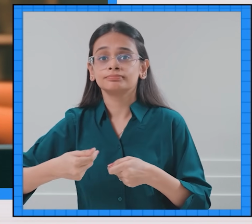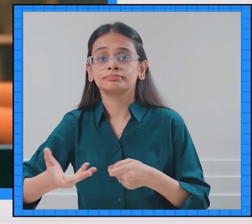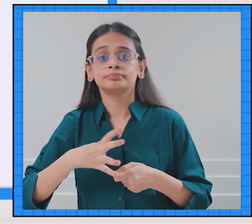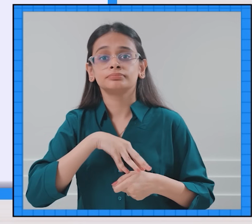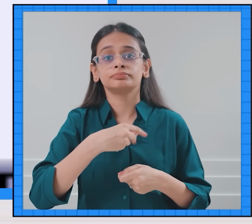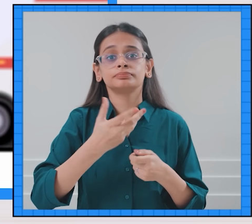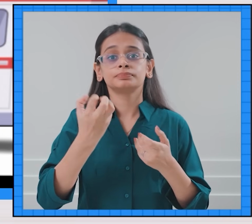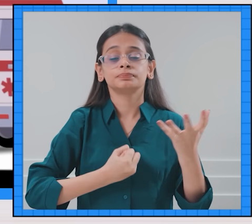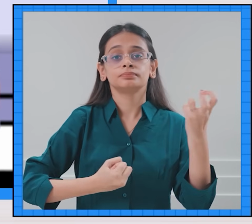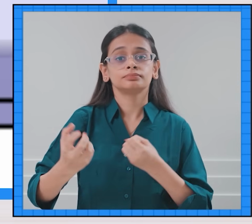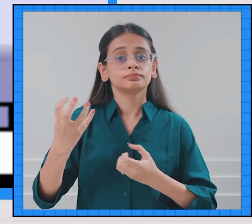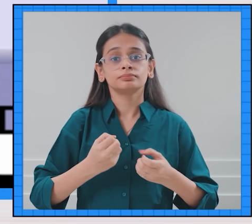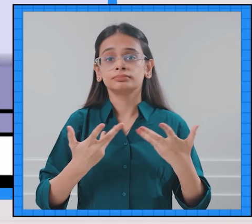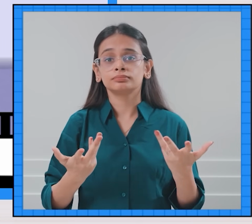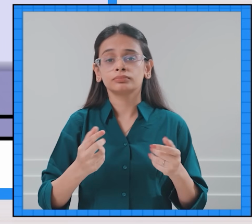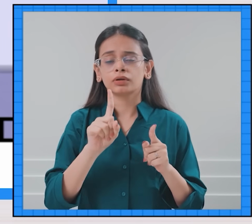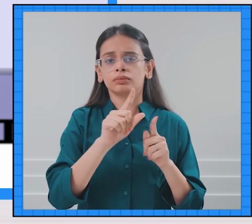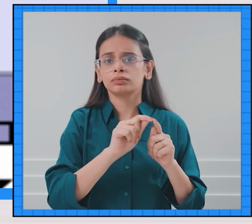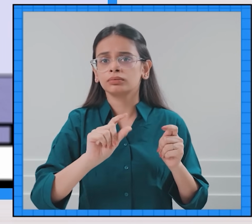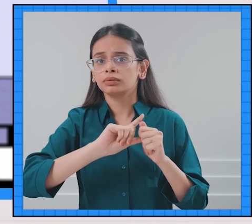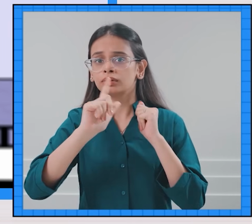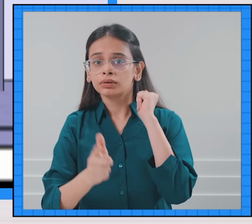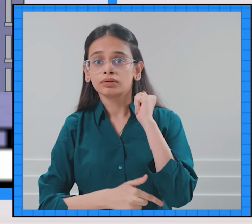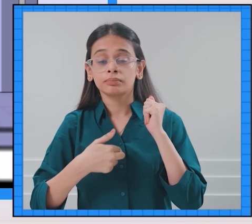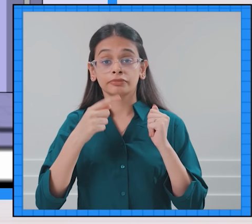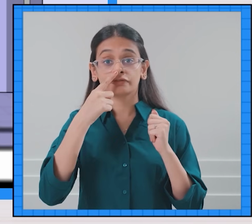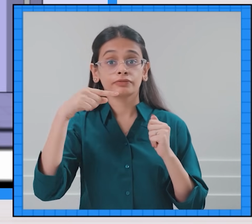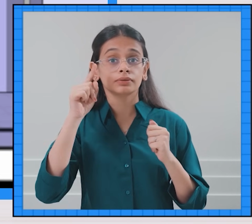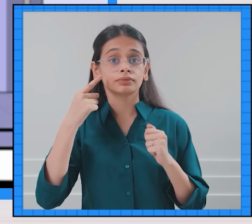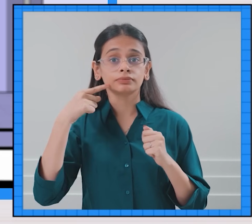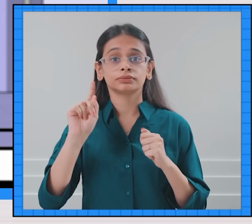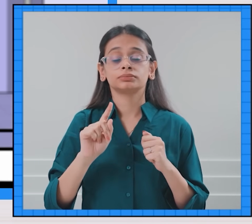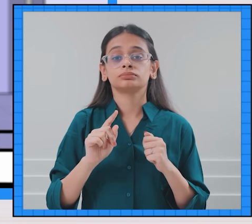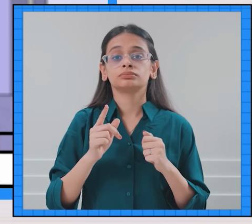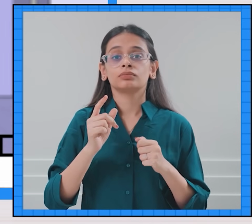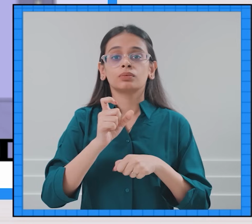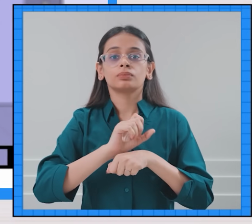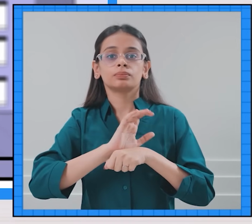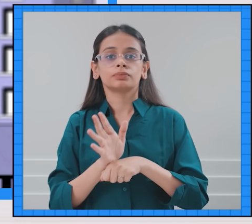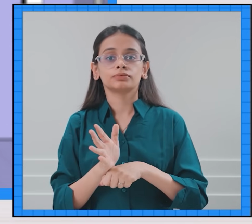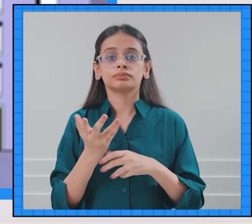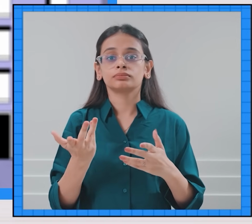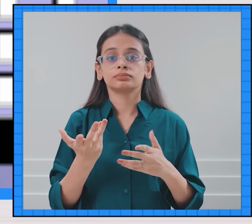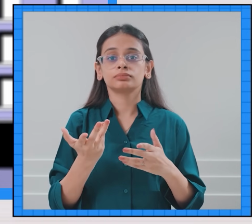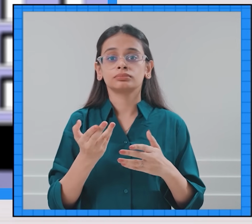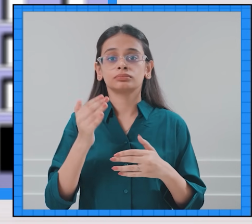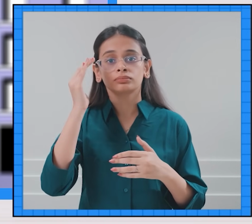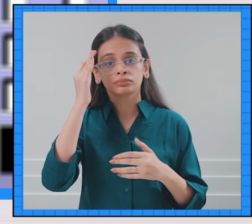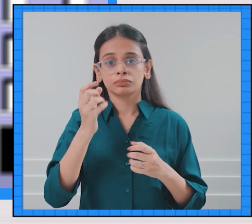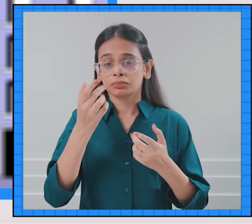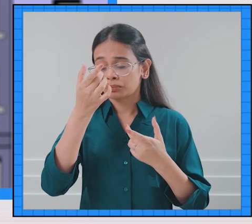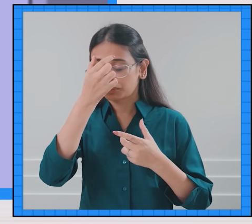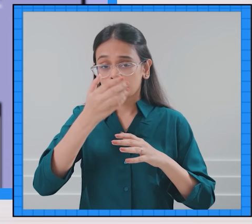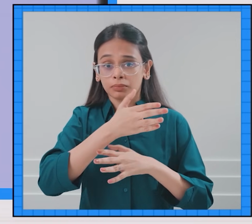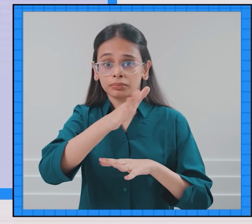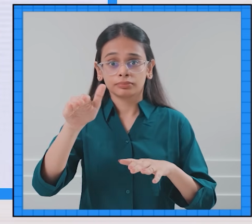to purchase these equipments. A few weeks later, both my parents contracted COVID. We were in the first wave of COVID and there was quite a bit of